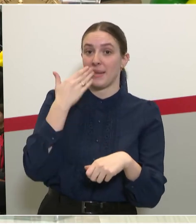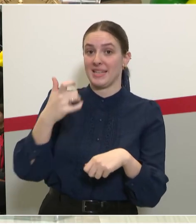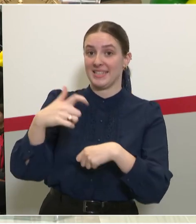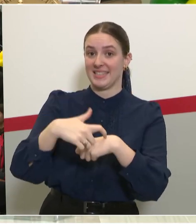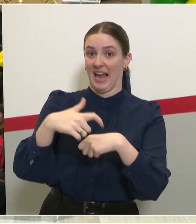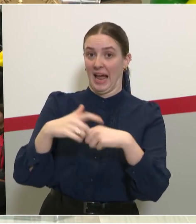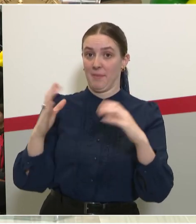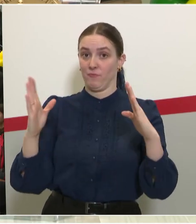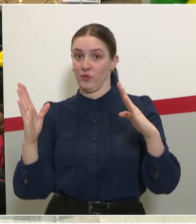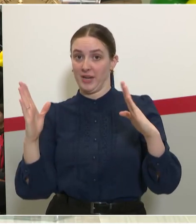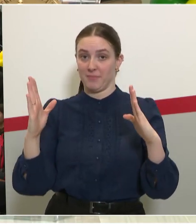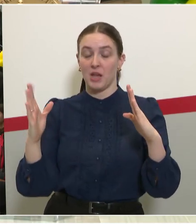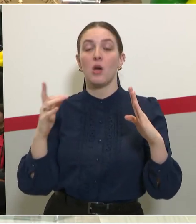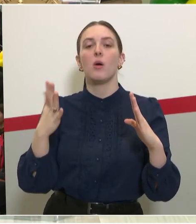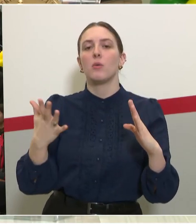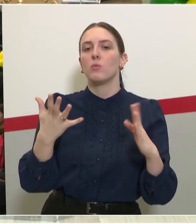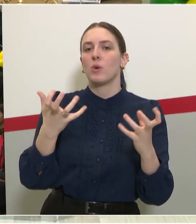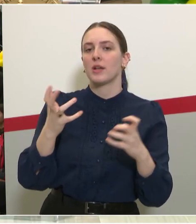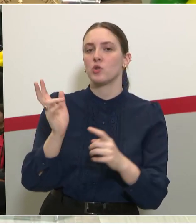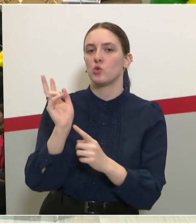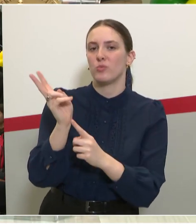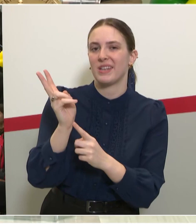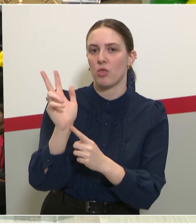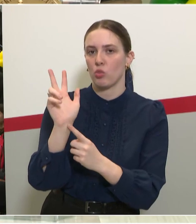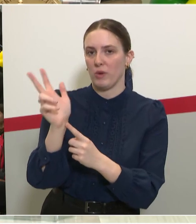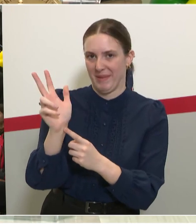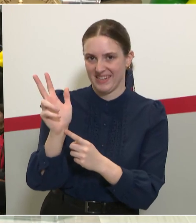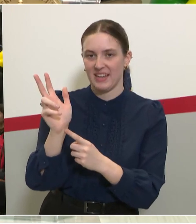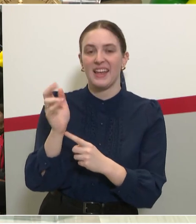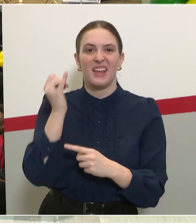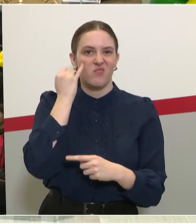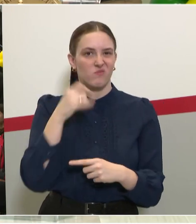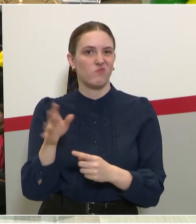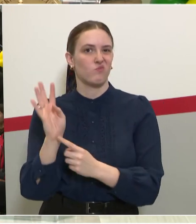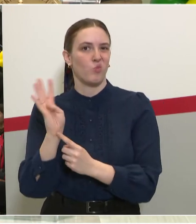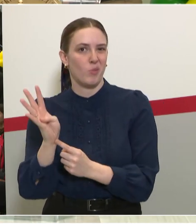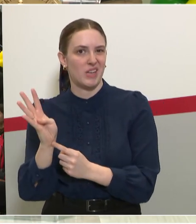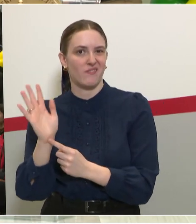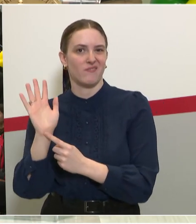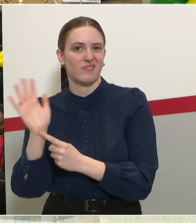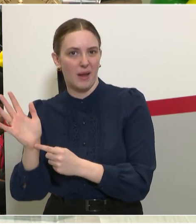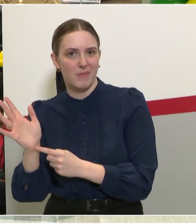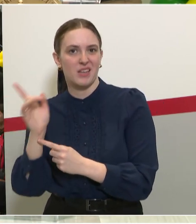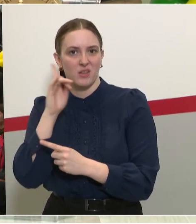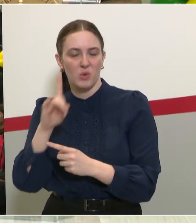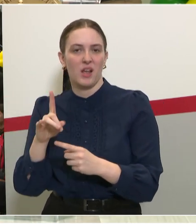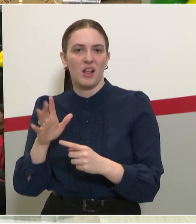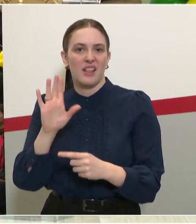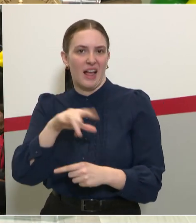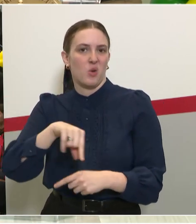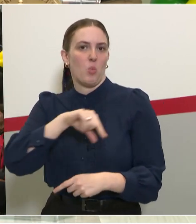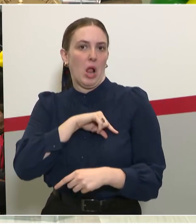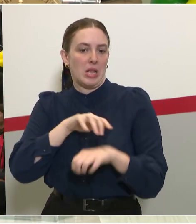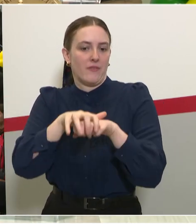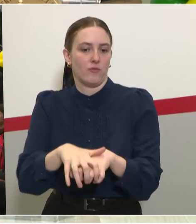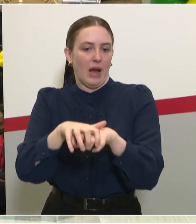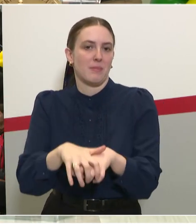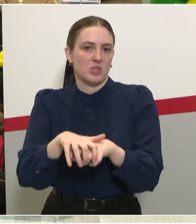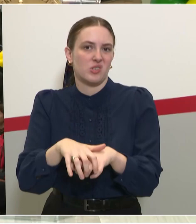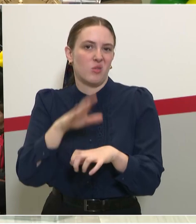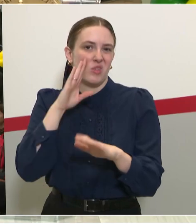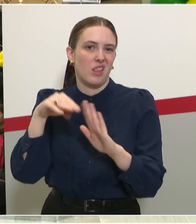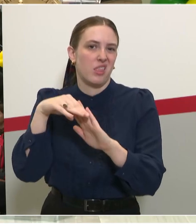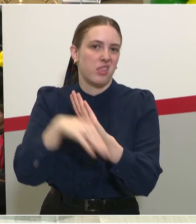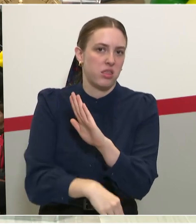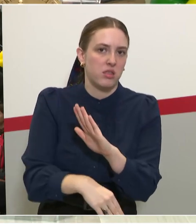for like 2 to 3 minutes, because if you start getting tired of 4 to 5 minutes, then you can start having lesser quality compressions, and that can end up being more harmful